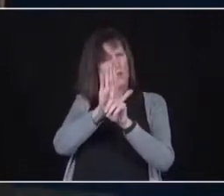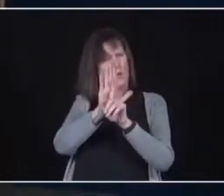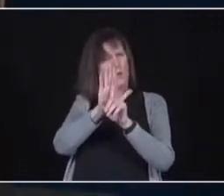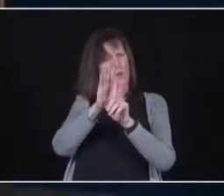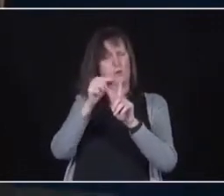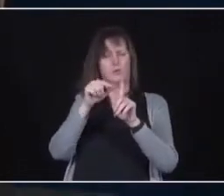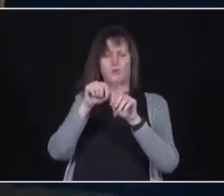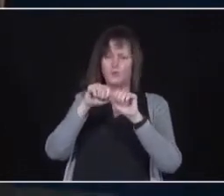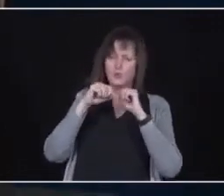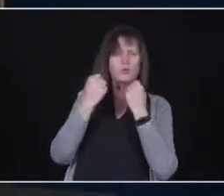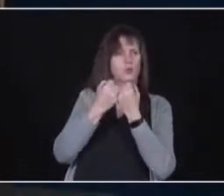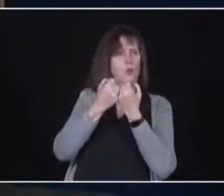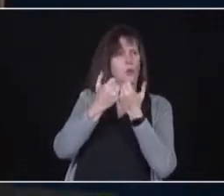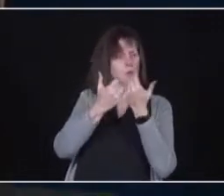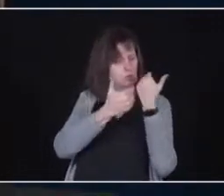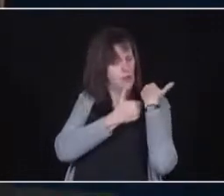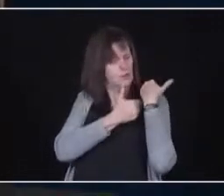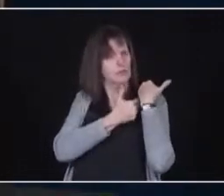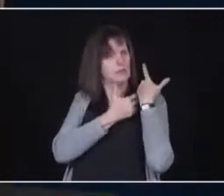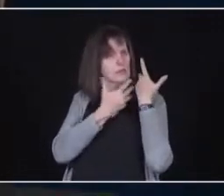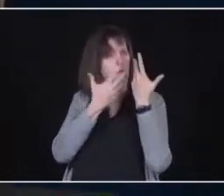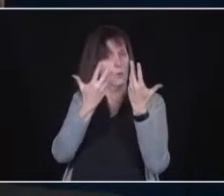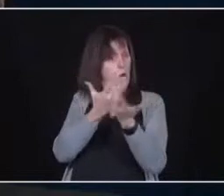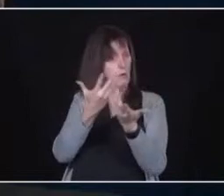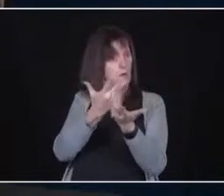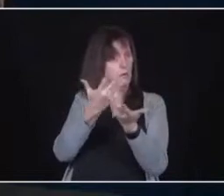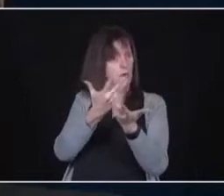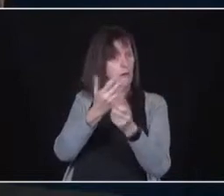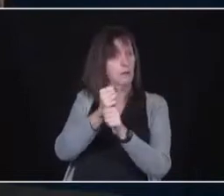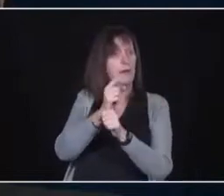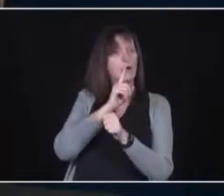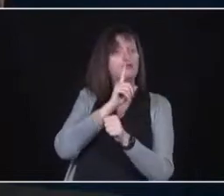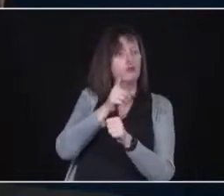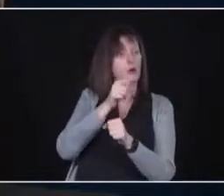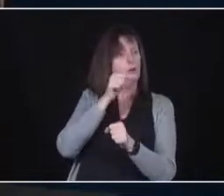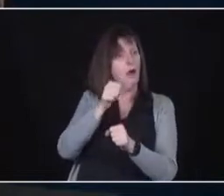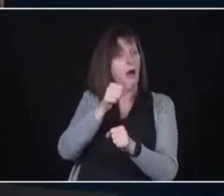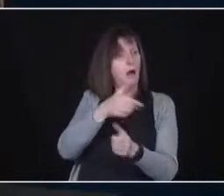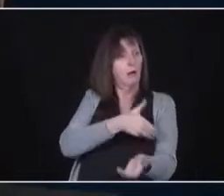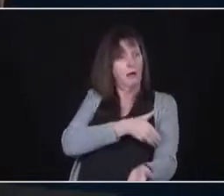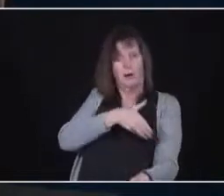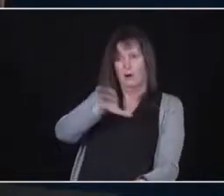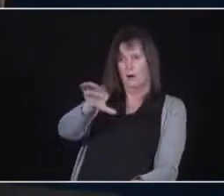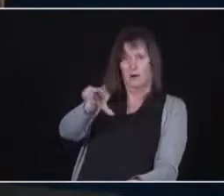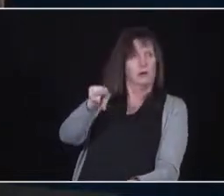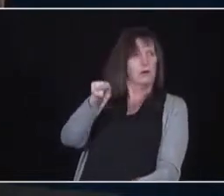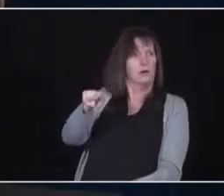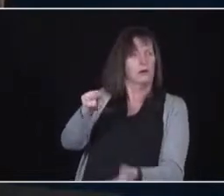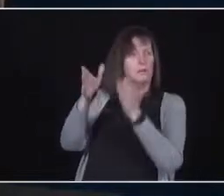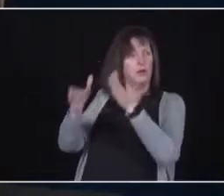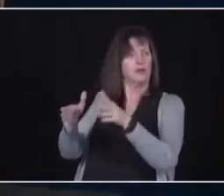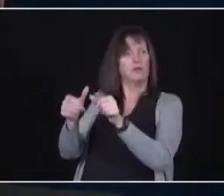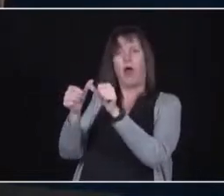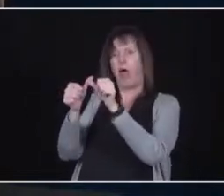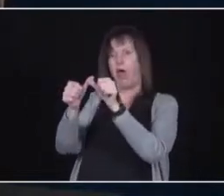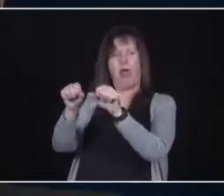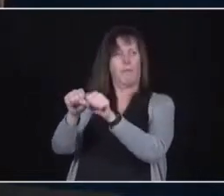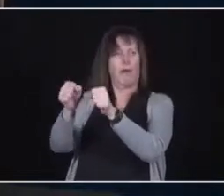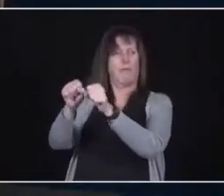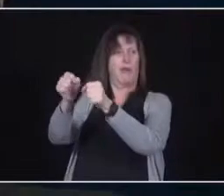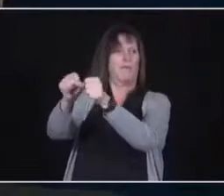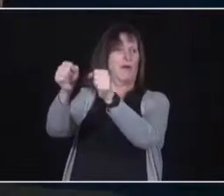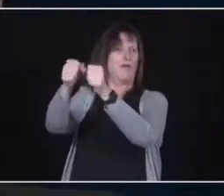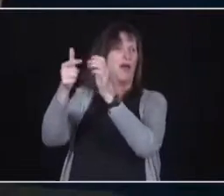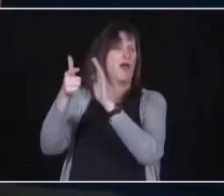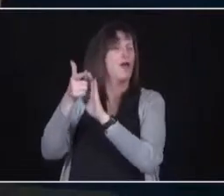individual to make sure that you don't empower other people and invite a whole bunch of individuals to your home.